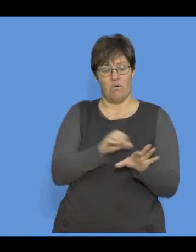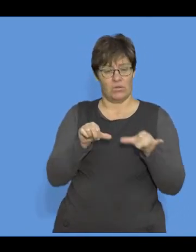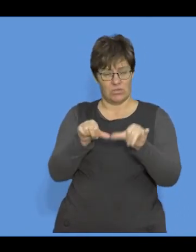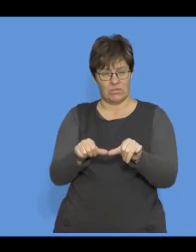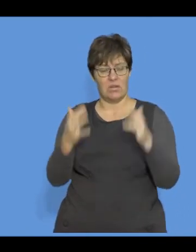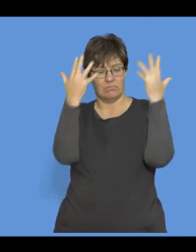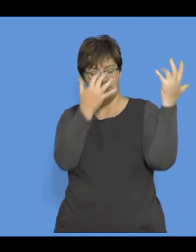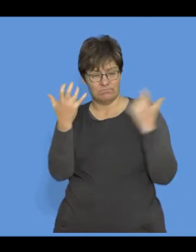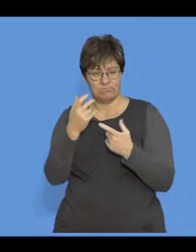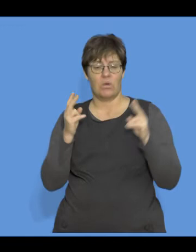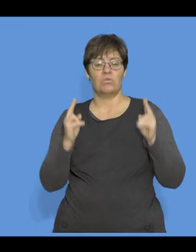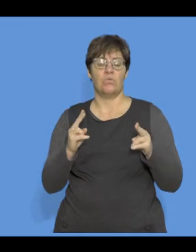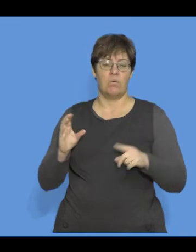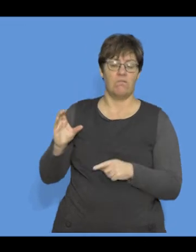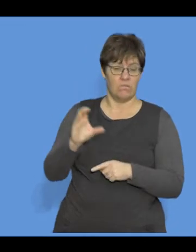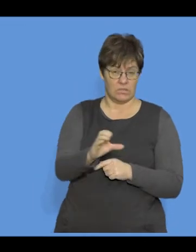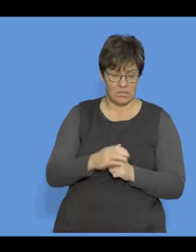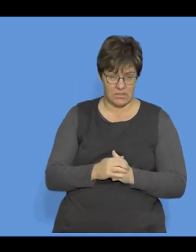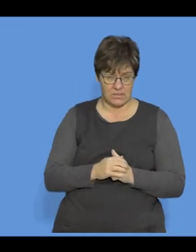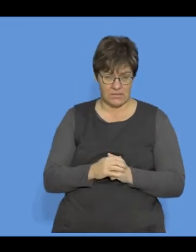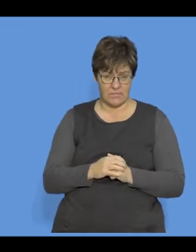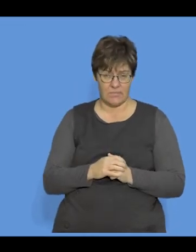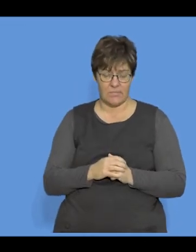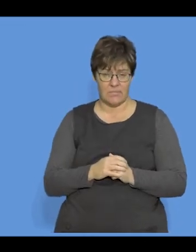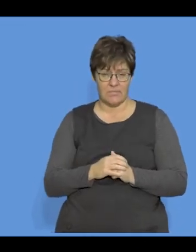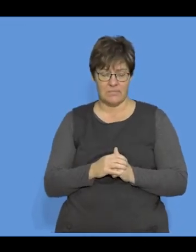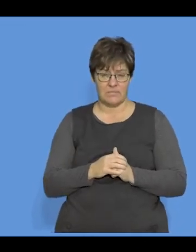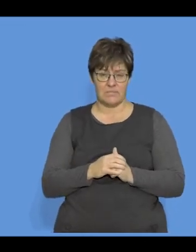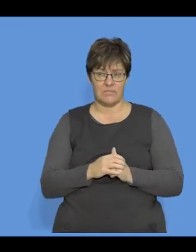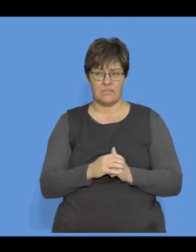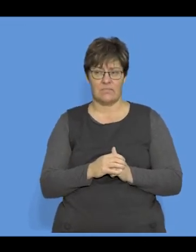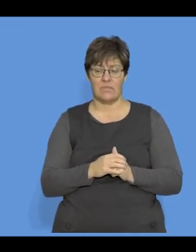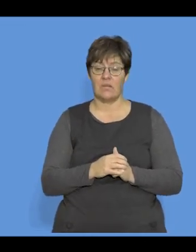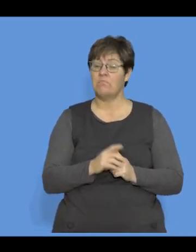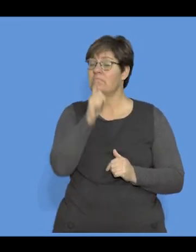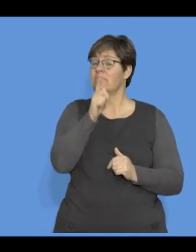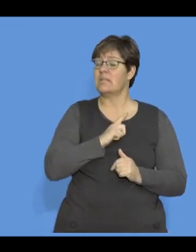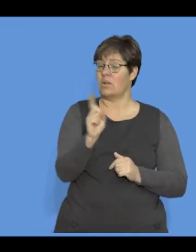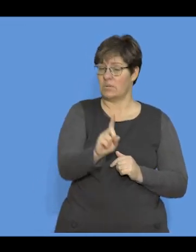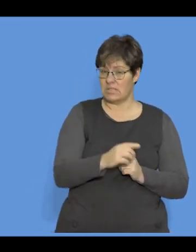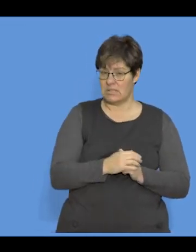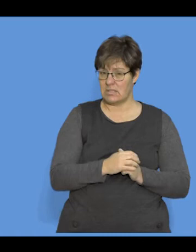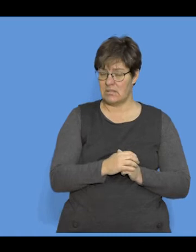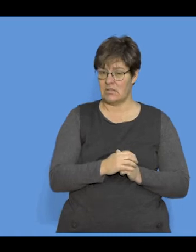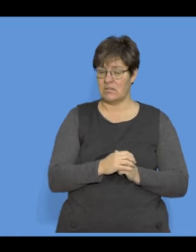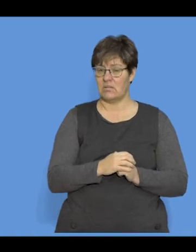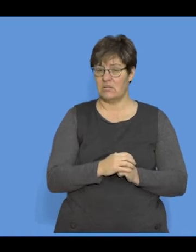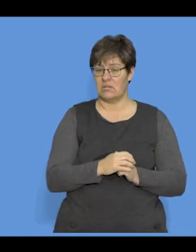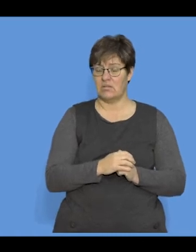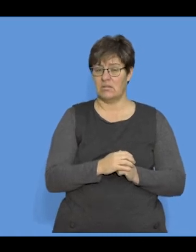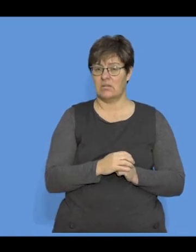calculate the normal force exerted, but look over here. What it tells you is that the force,